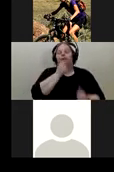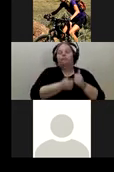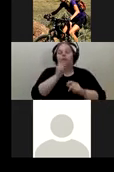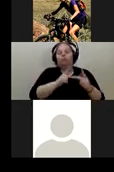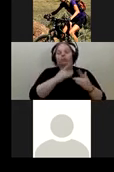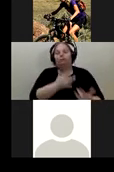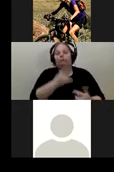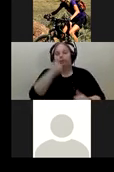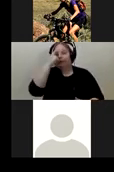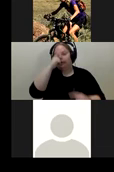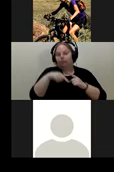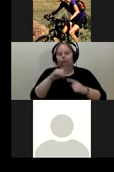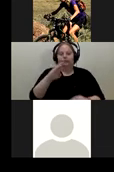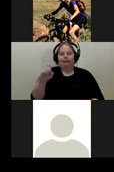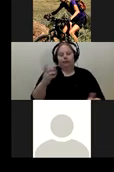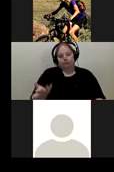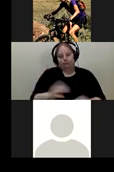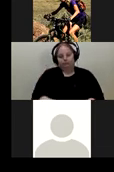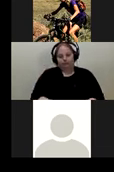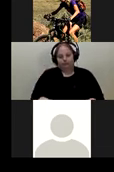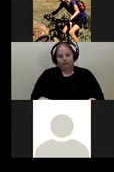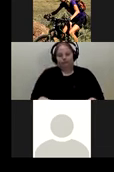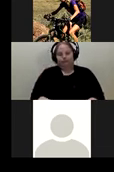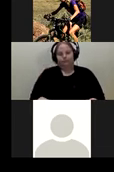often think of, which is sex, right? So,